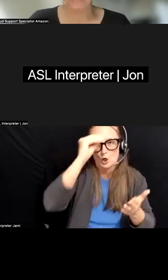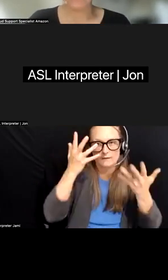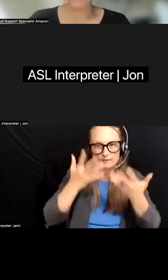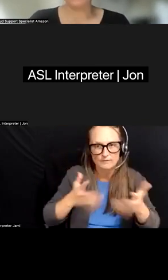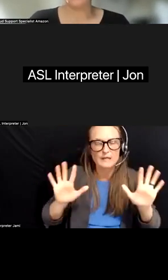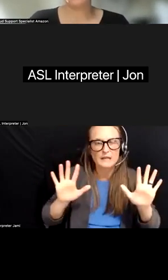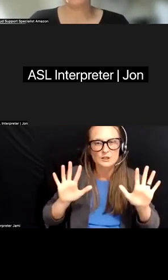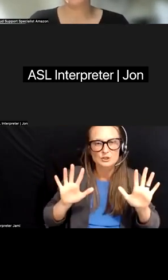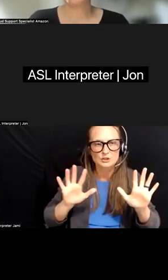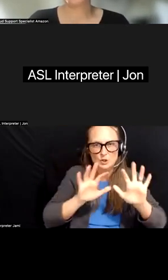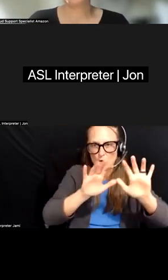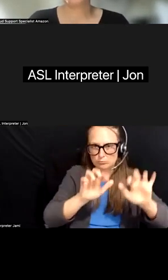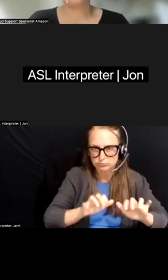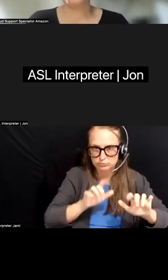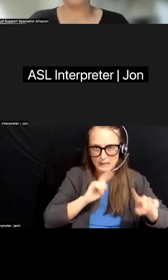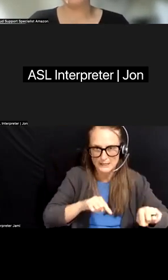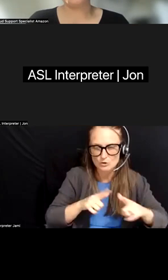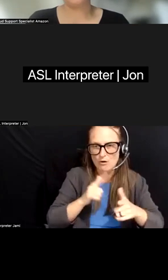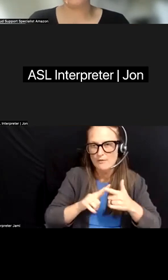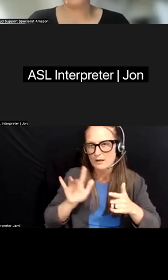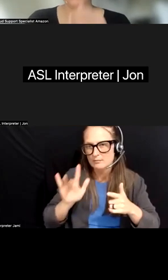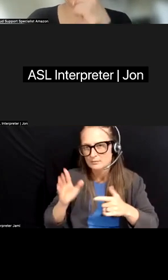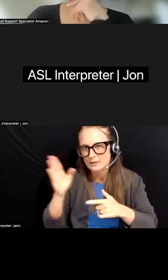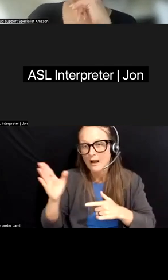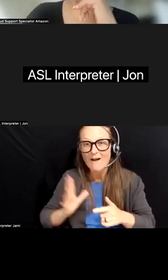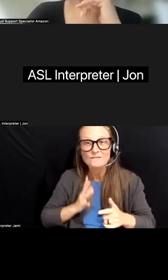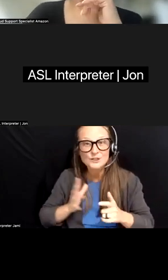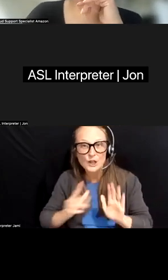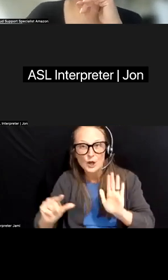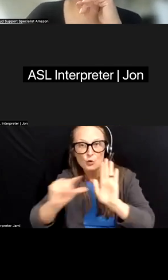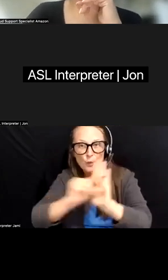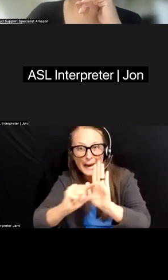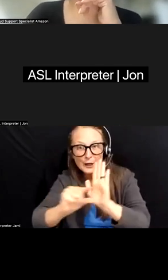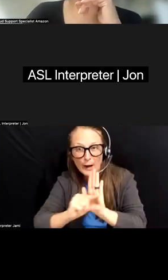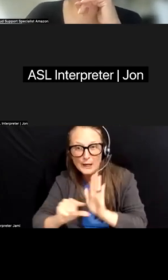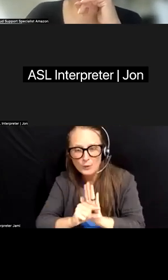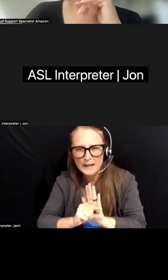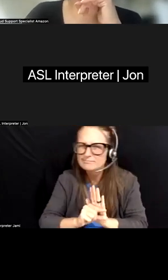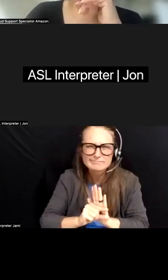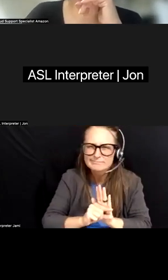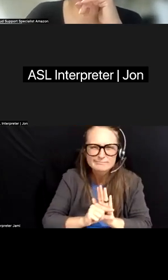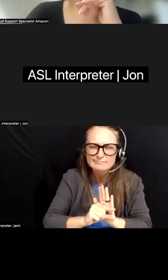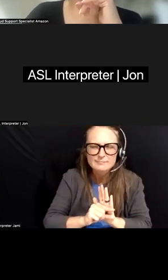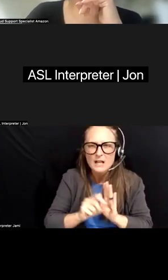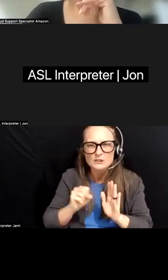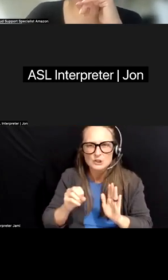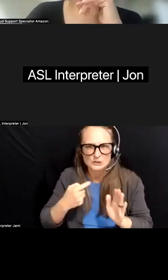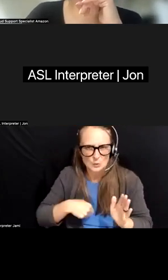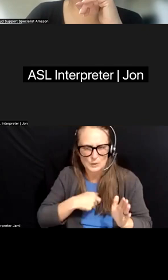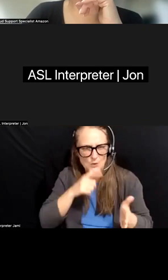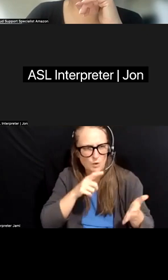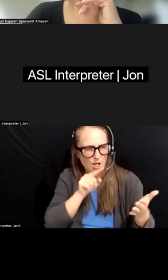it. It's not officially graded activity, but it's like a check mark that we want to make sure that